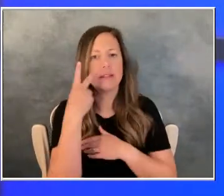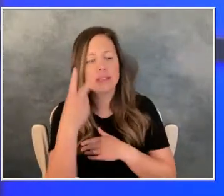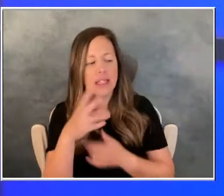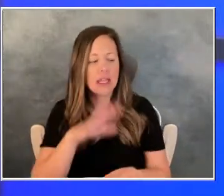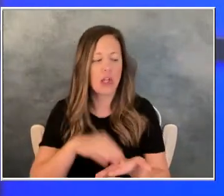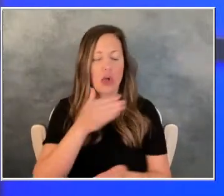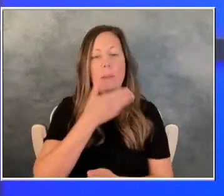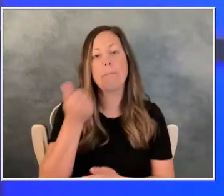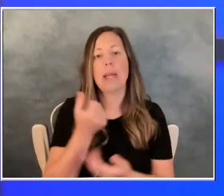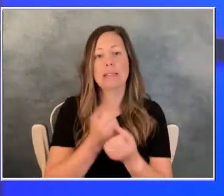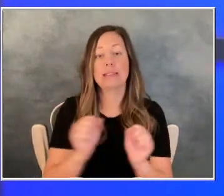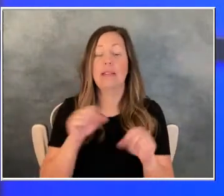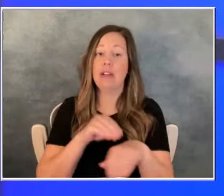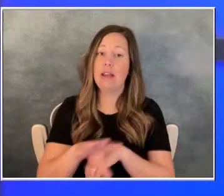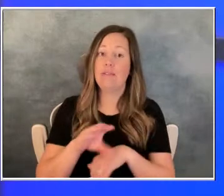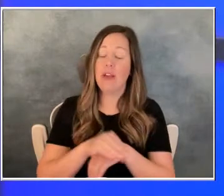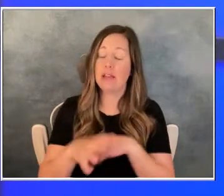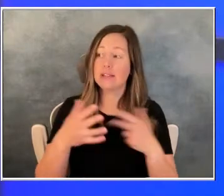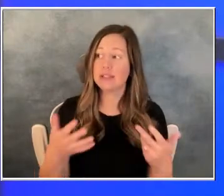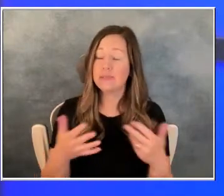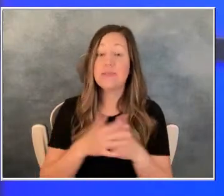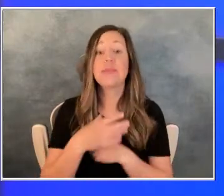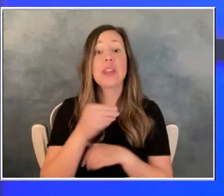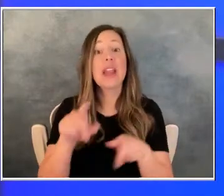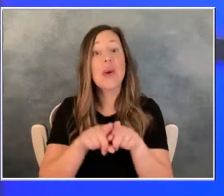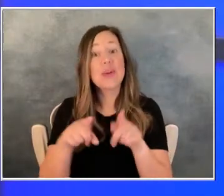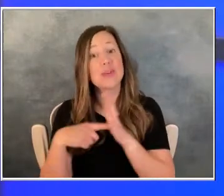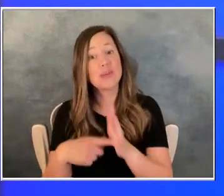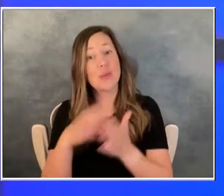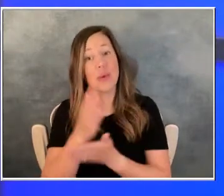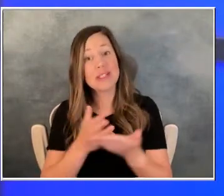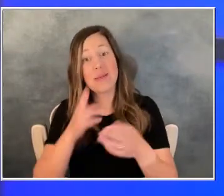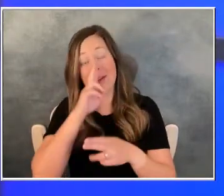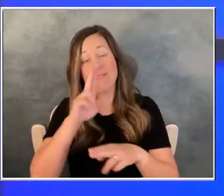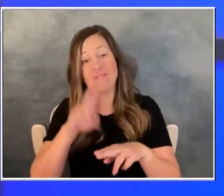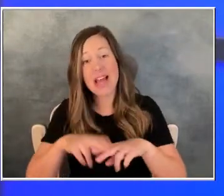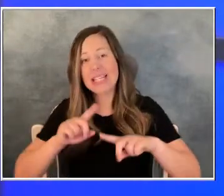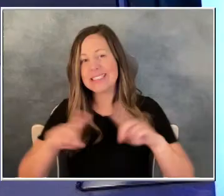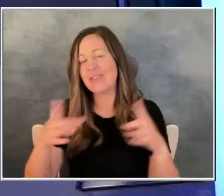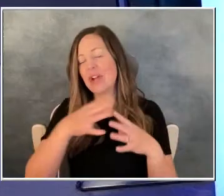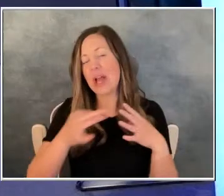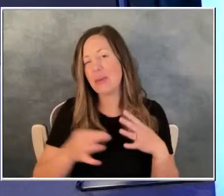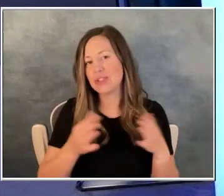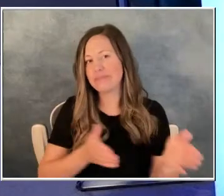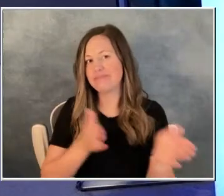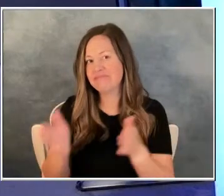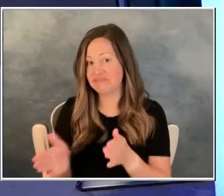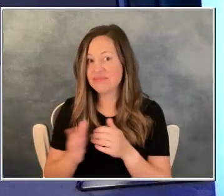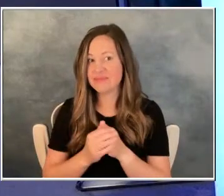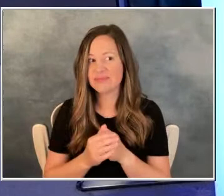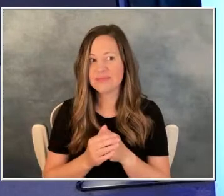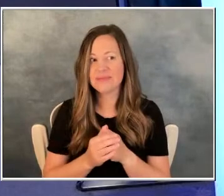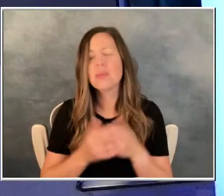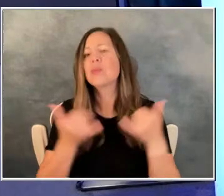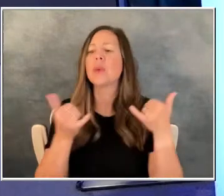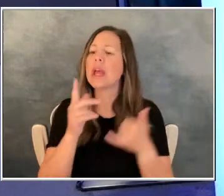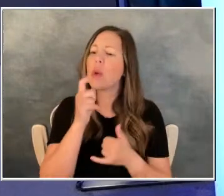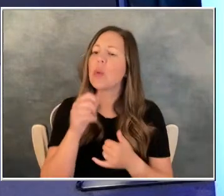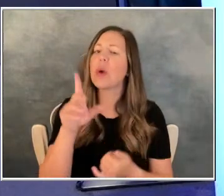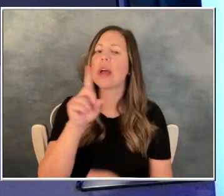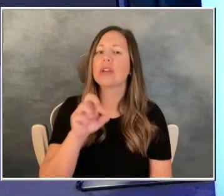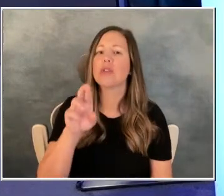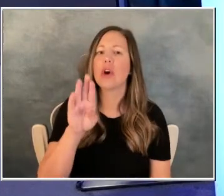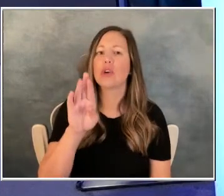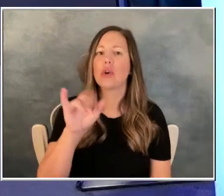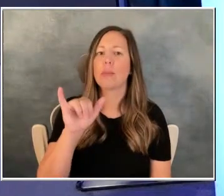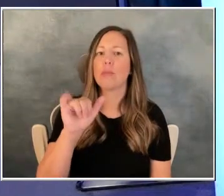implement starting today, and show you some fun alternatives to the typical fireworks. Joining us today is Dr. Bryan Beaver. Dr. Beaver